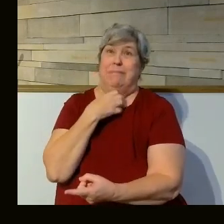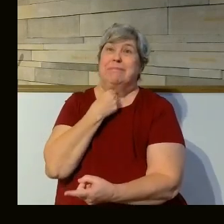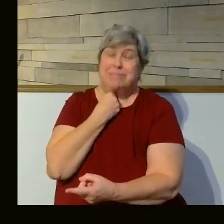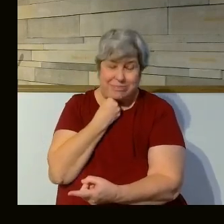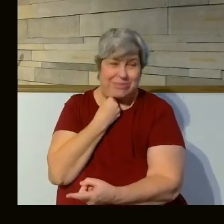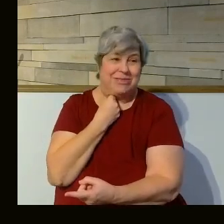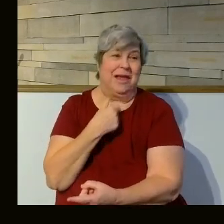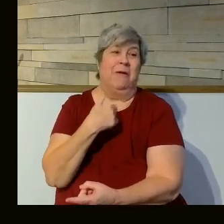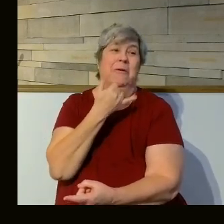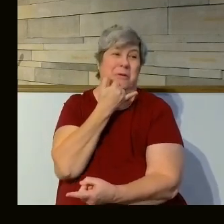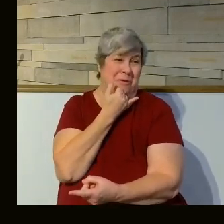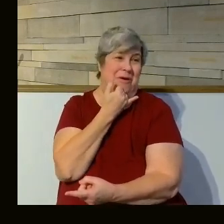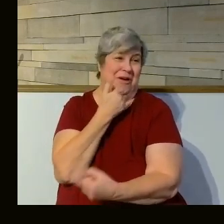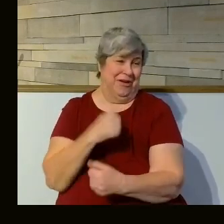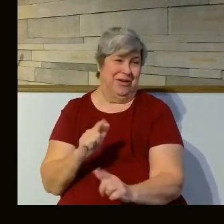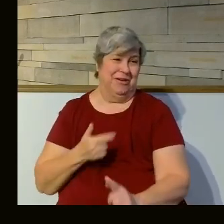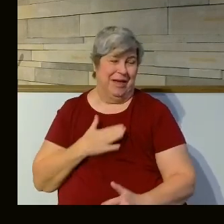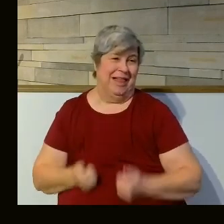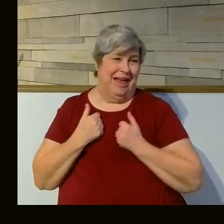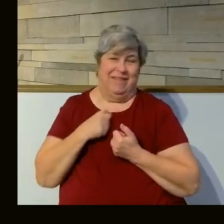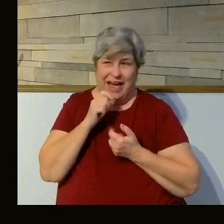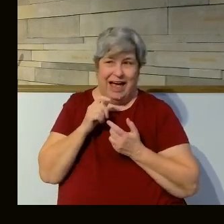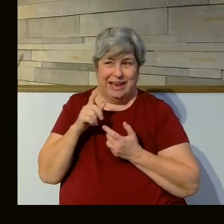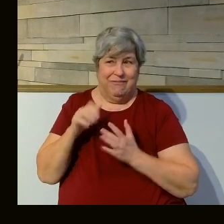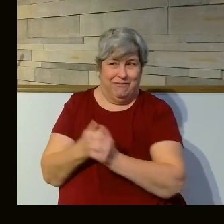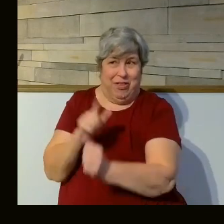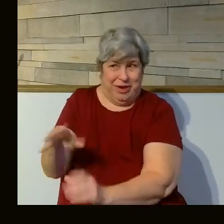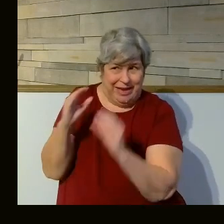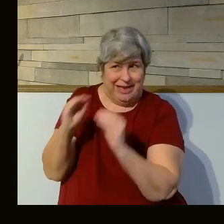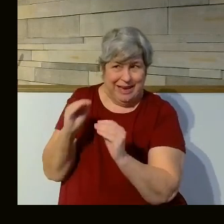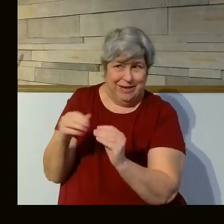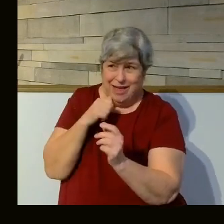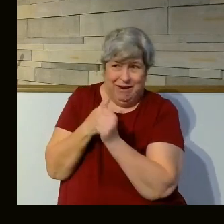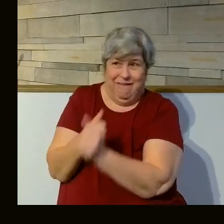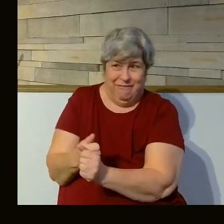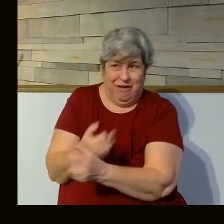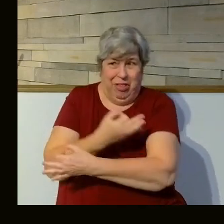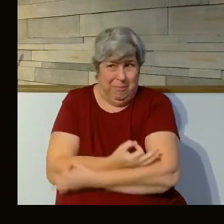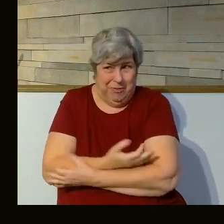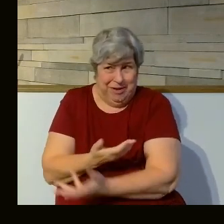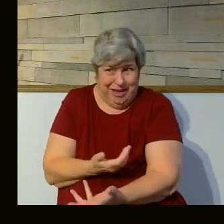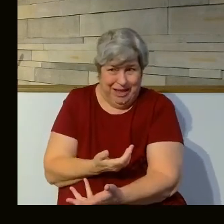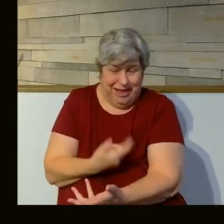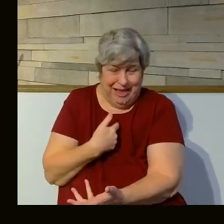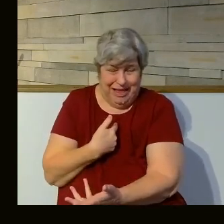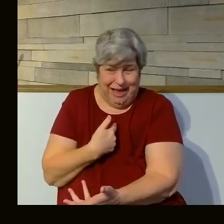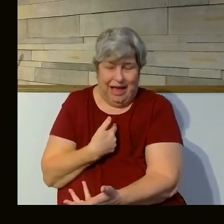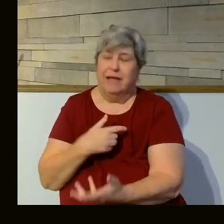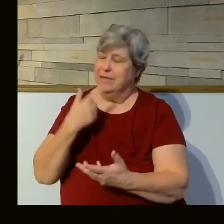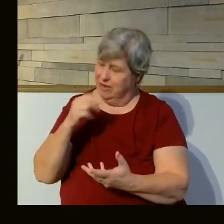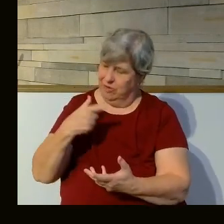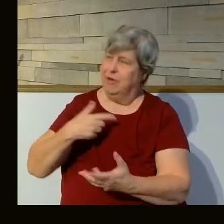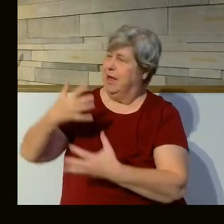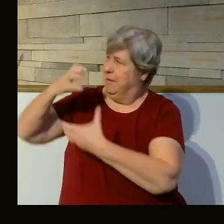right? I'm in trouble because I didn't go after this guy's teaching. I don't follow Buddhism. I'm staking my life to